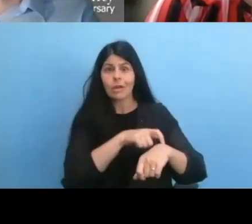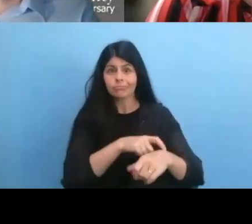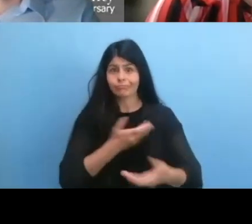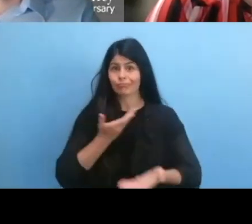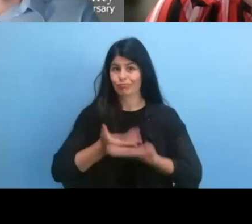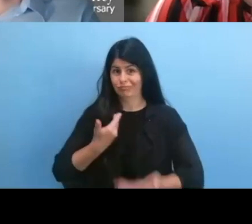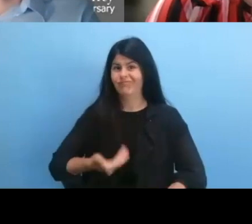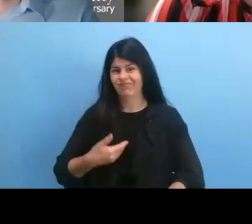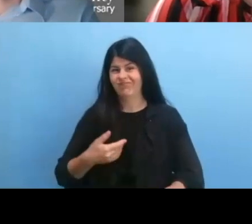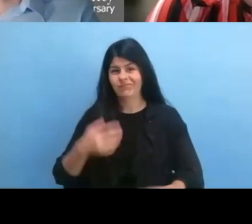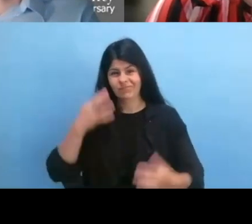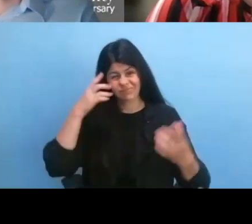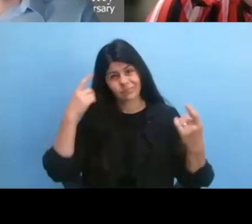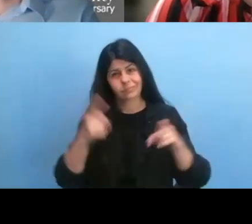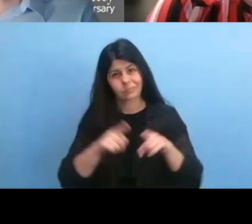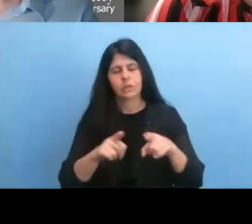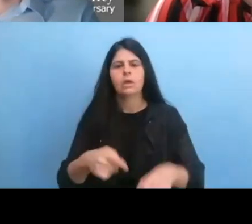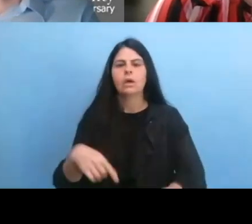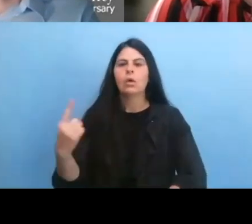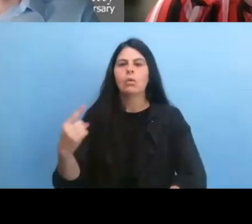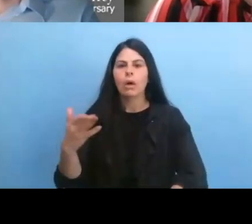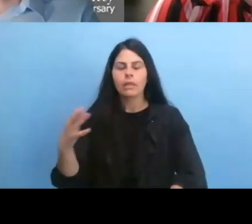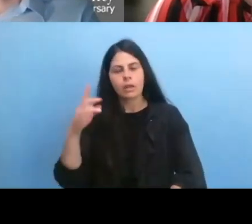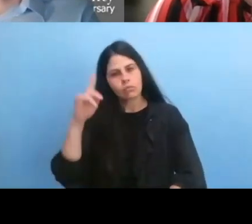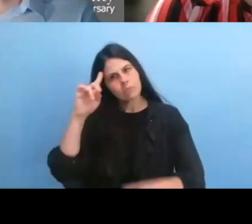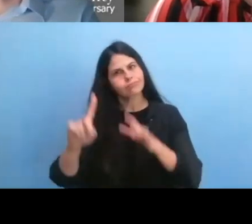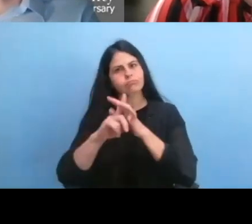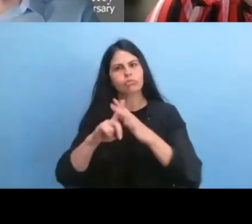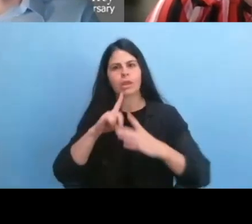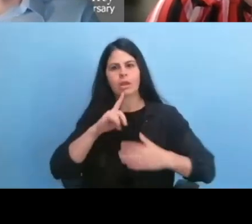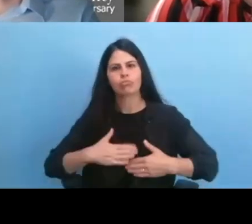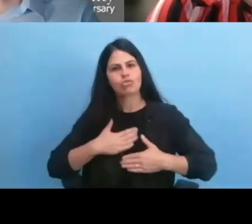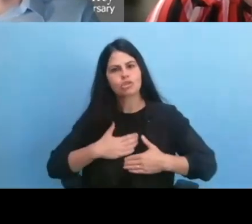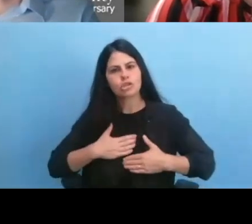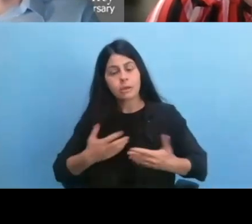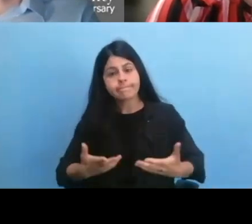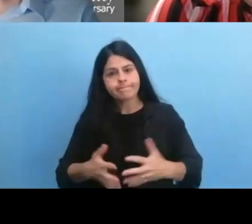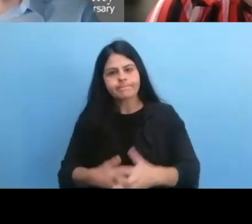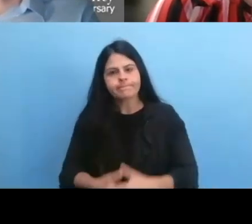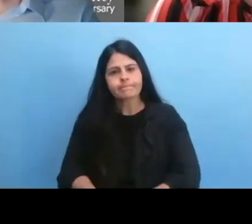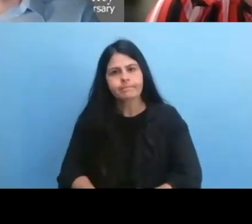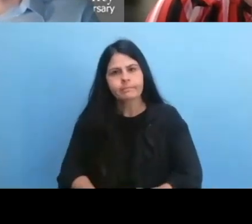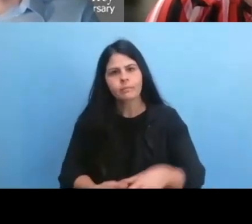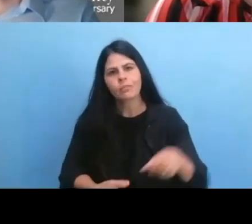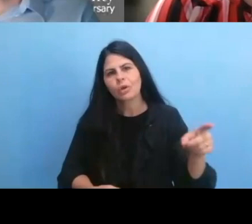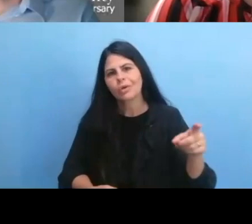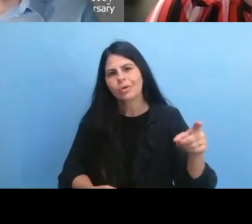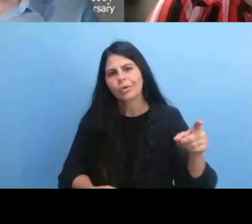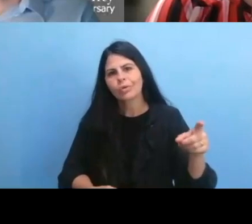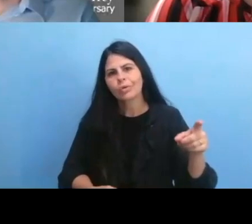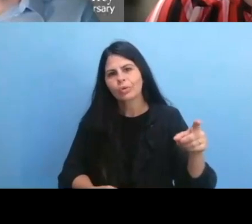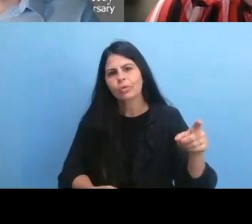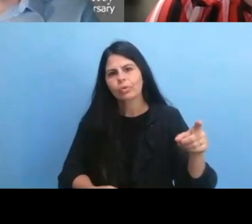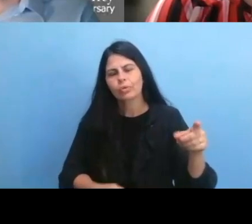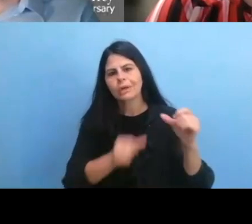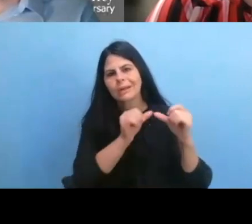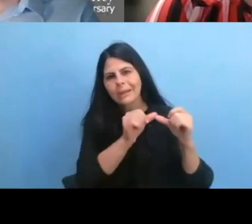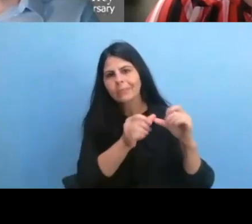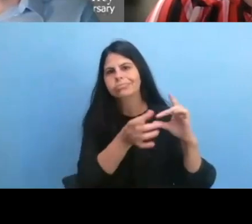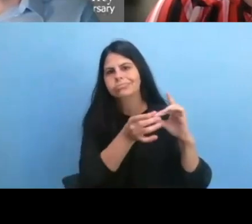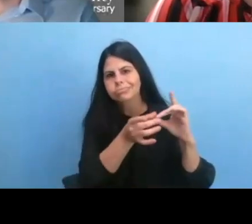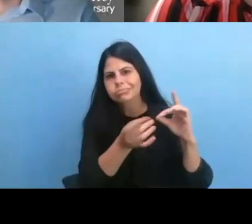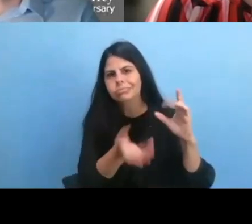that stuck out to me, and I'm really appreciative of this, is that you keep coming back, and I think it's a very important point, to